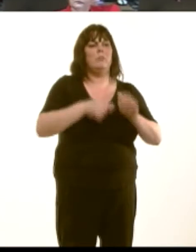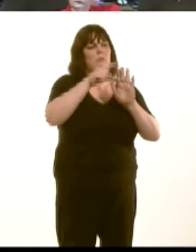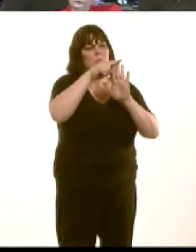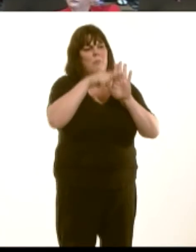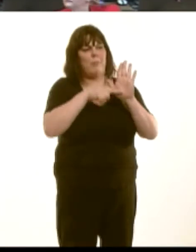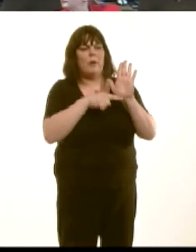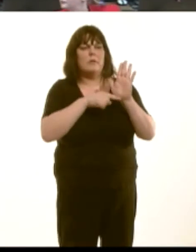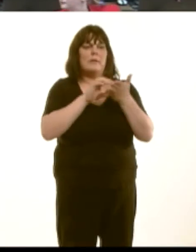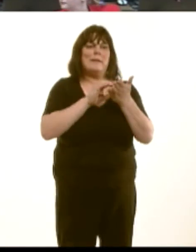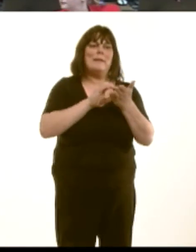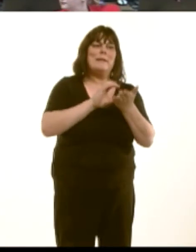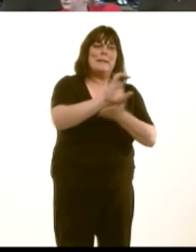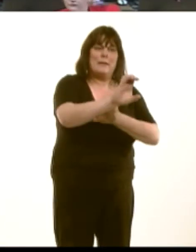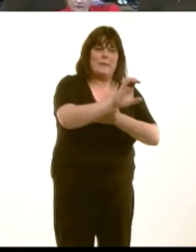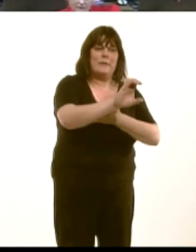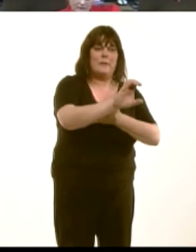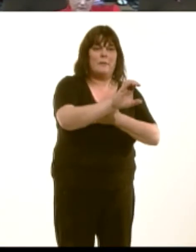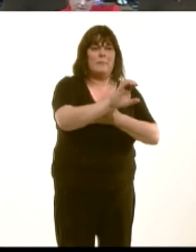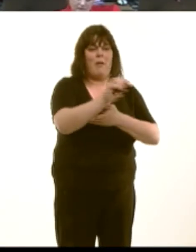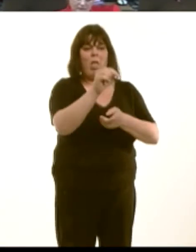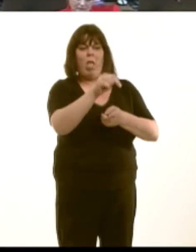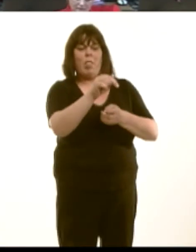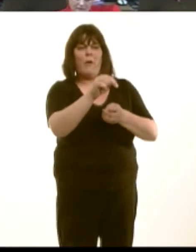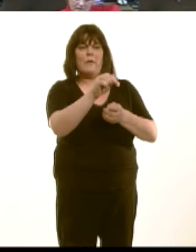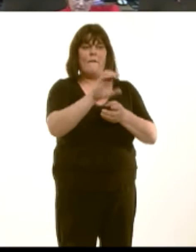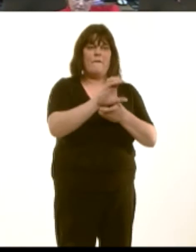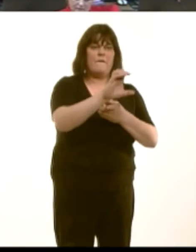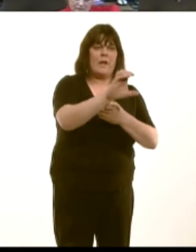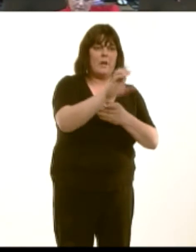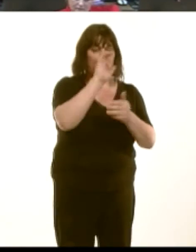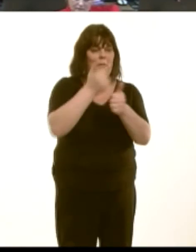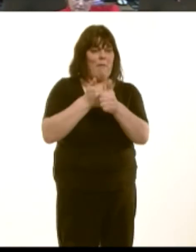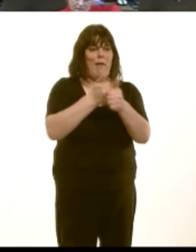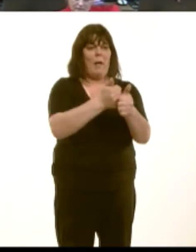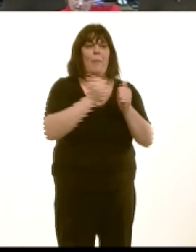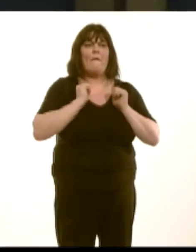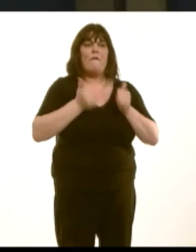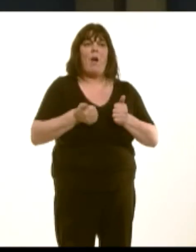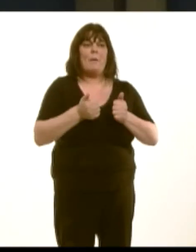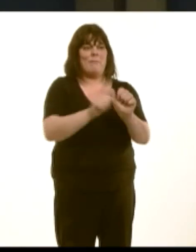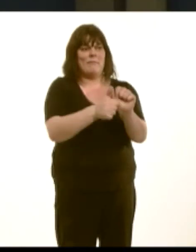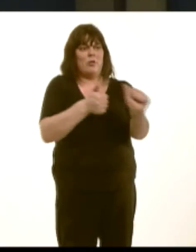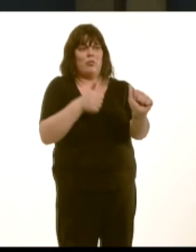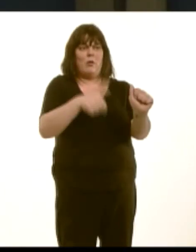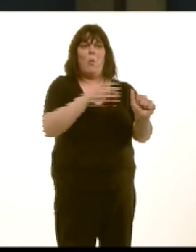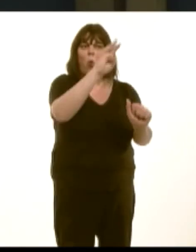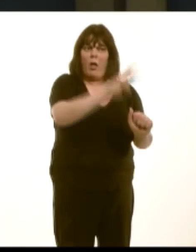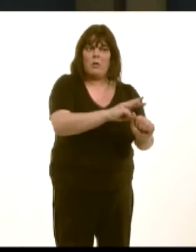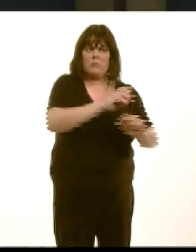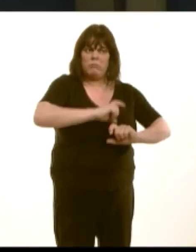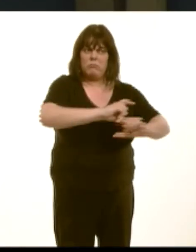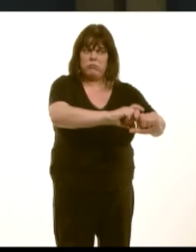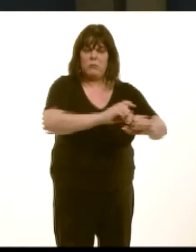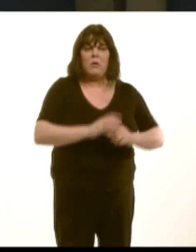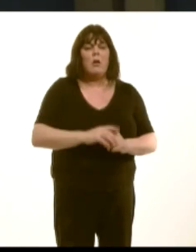from that are vital in order to sustain the agricultural industry in Wales? And also, in your negotiations with Europe, will